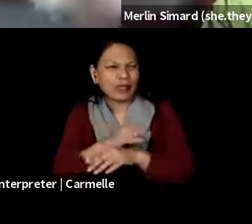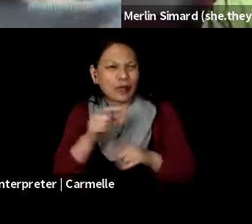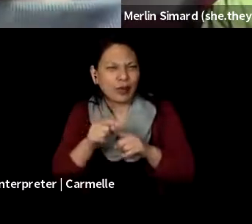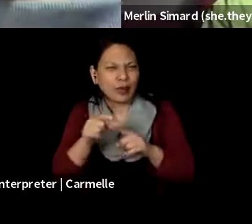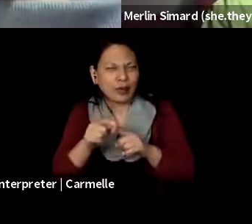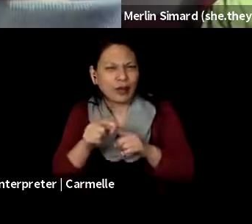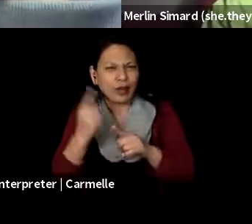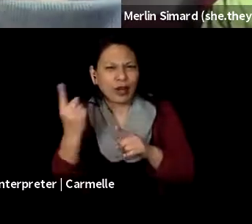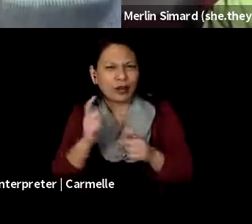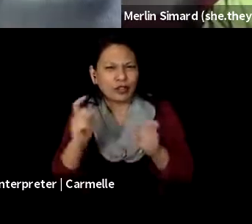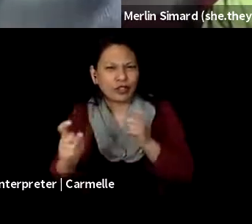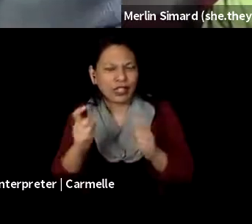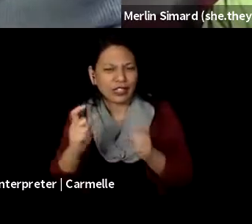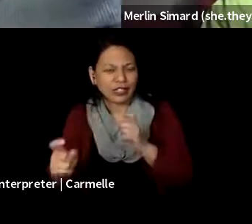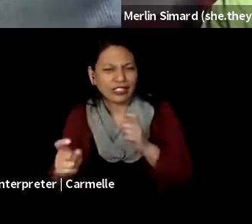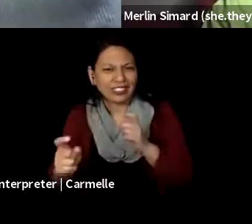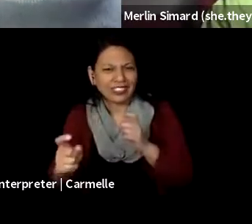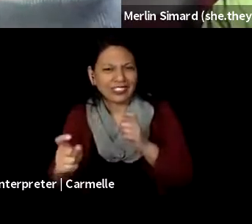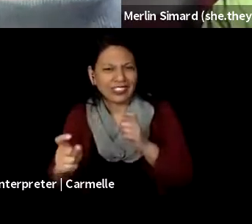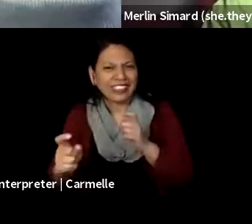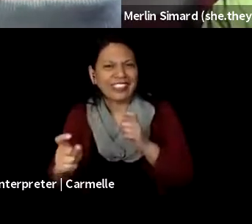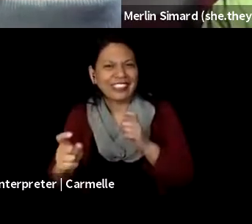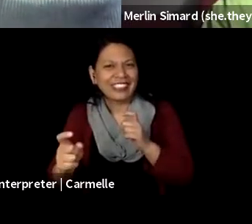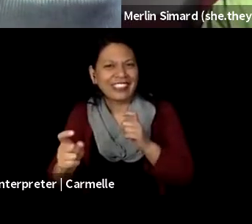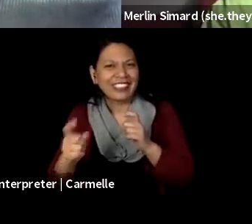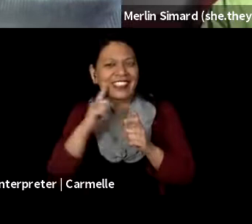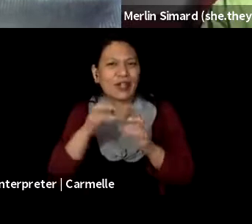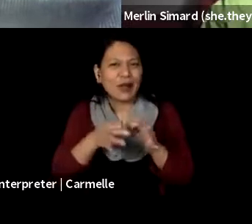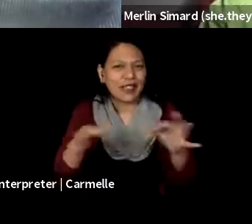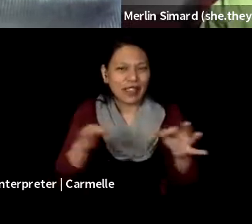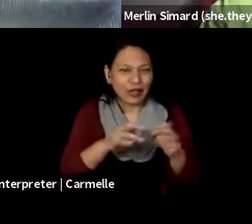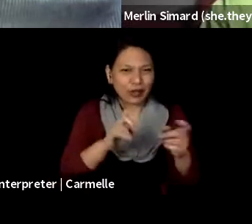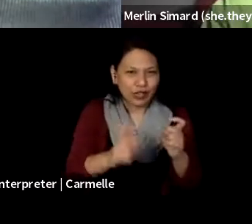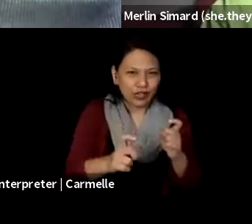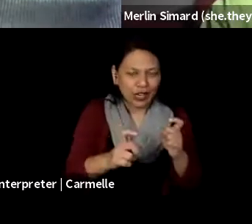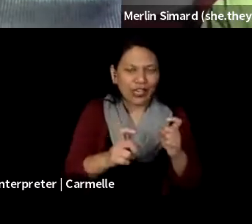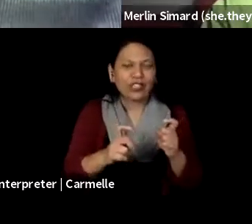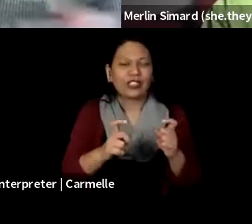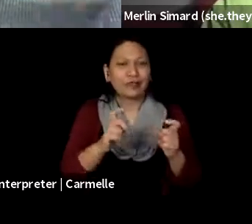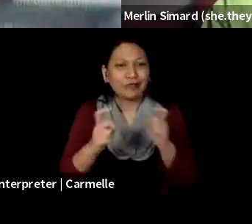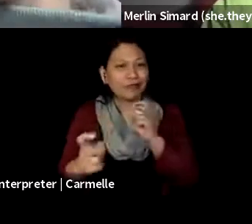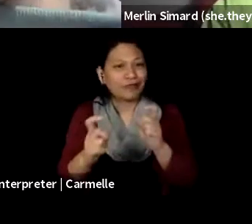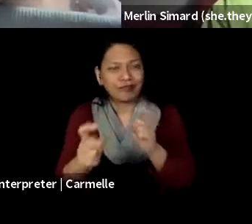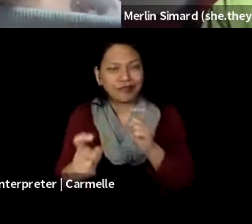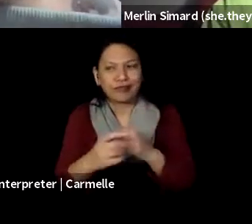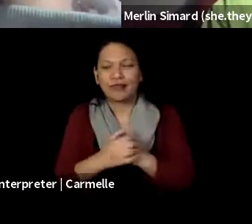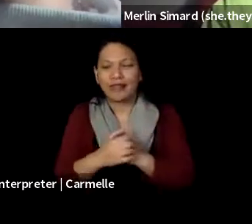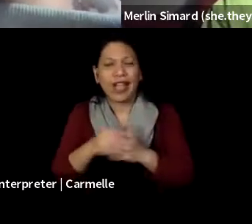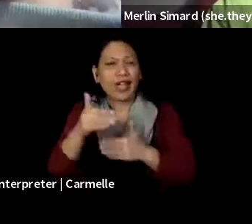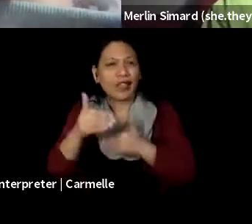constantly changing and shifting over time, because as language does, and as these processes